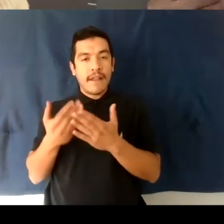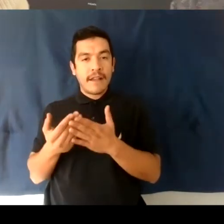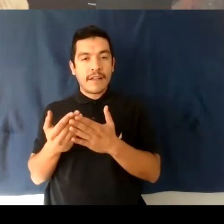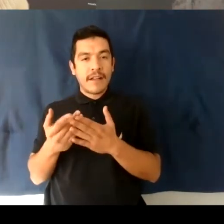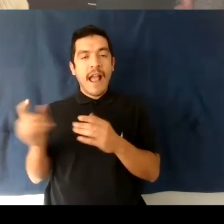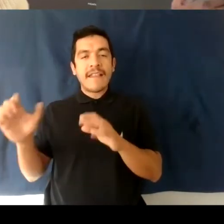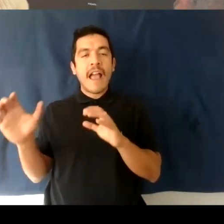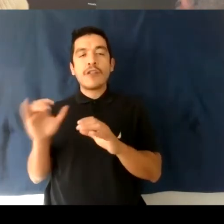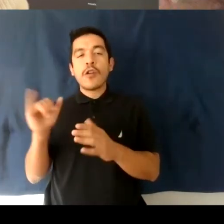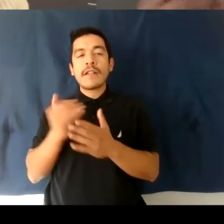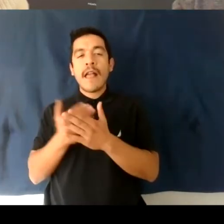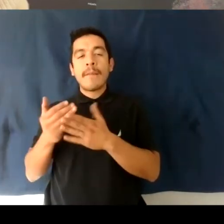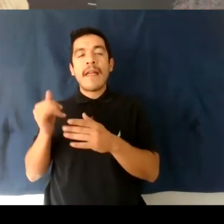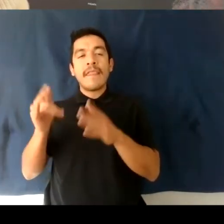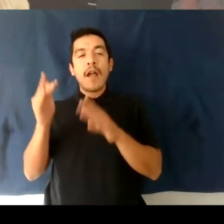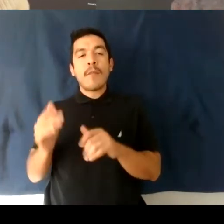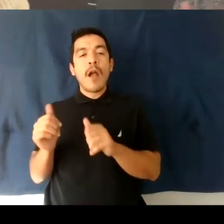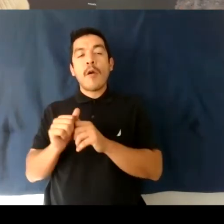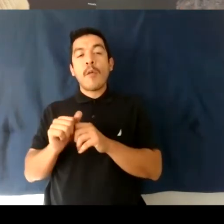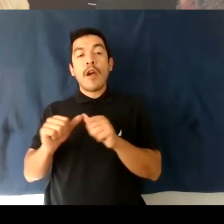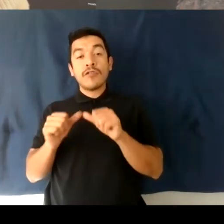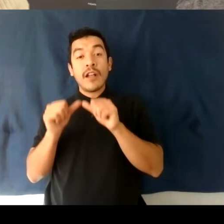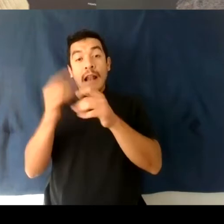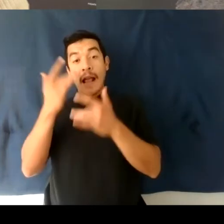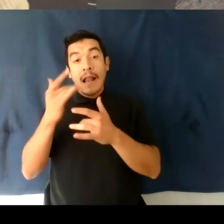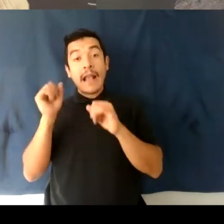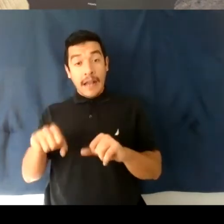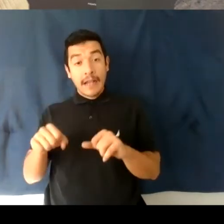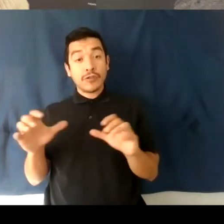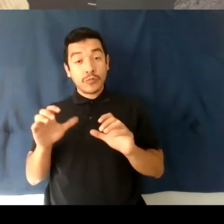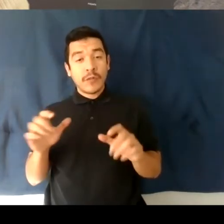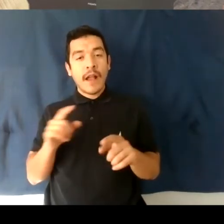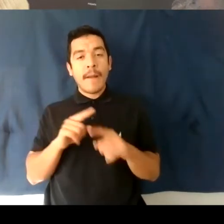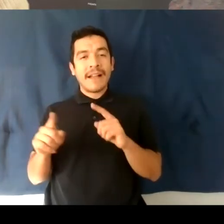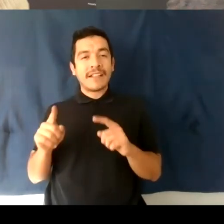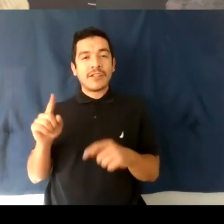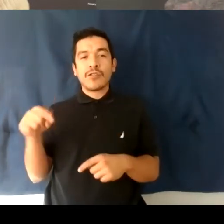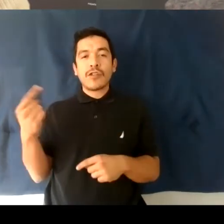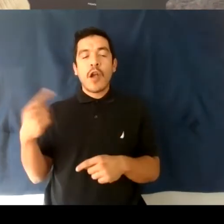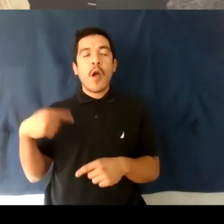they can do the same thing that a person with chronic illness or disability can, but it's